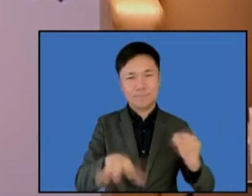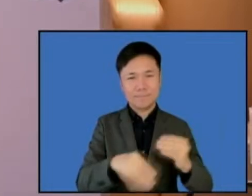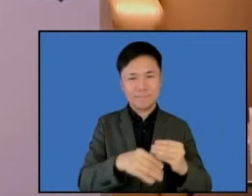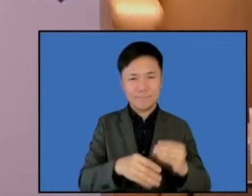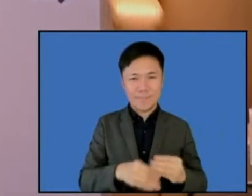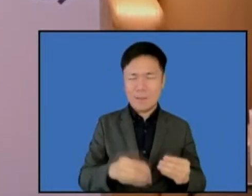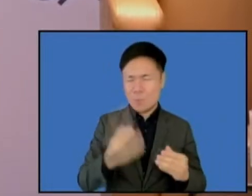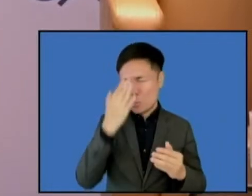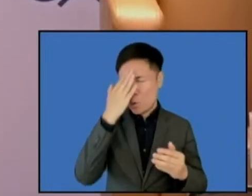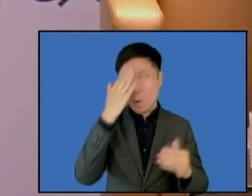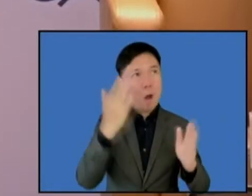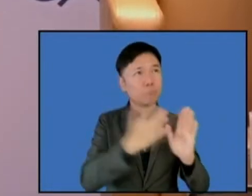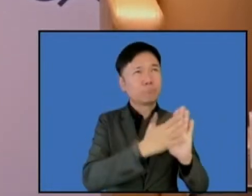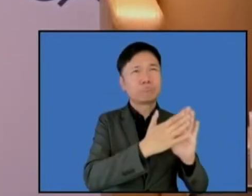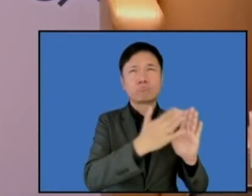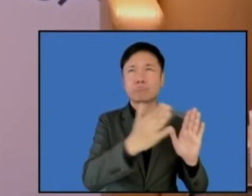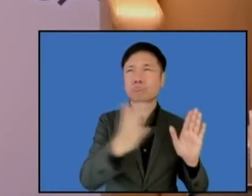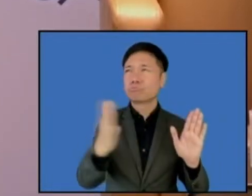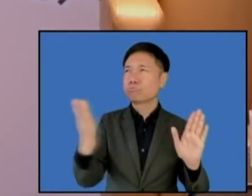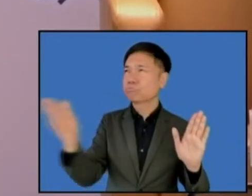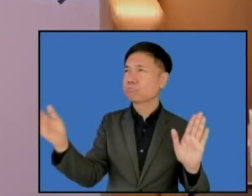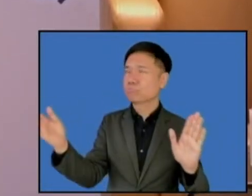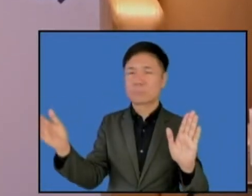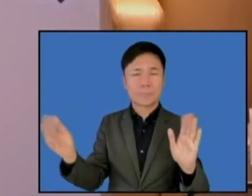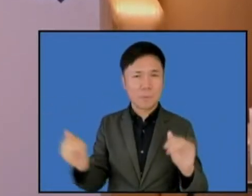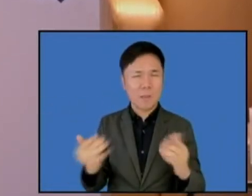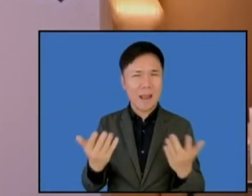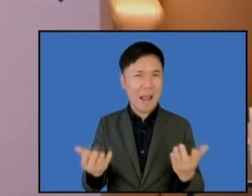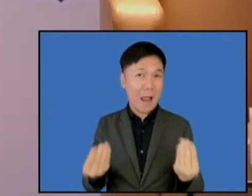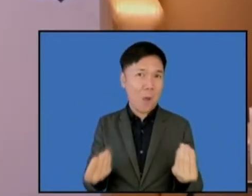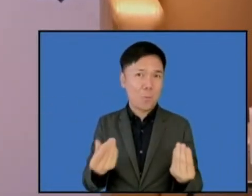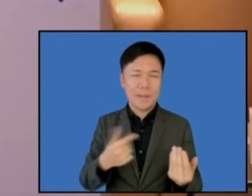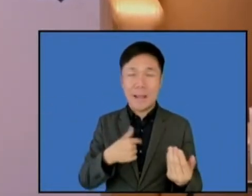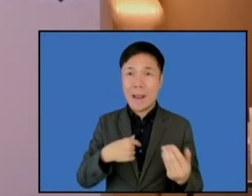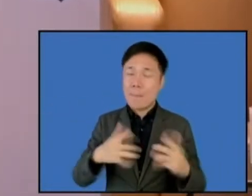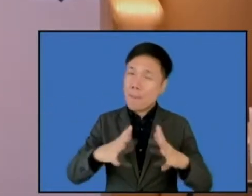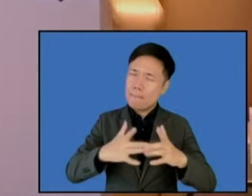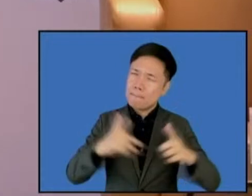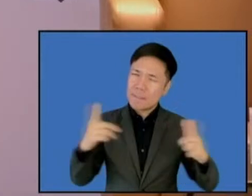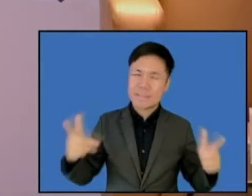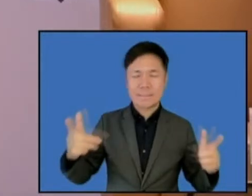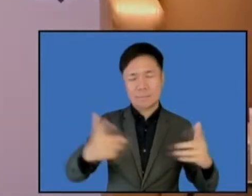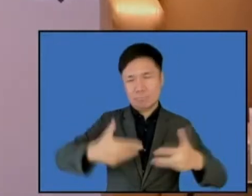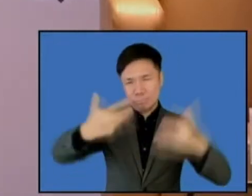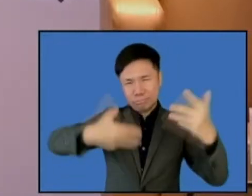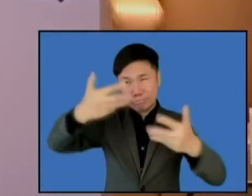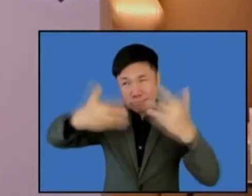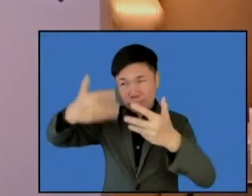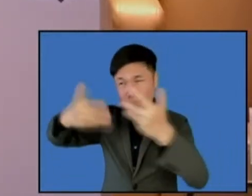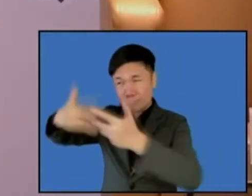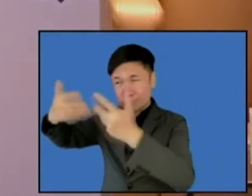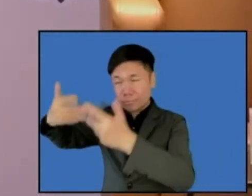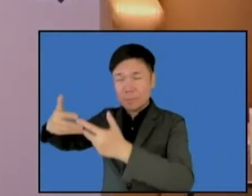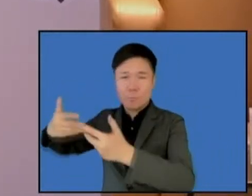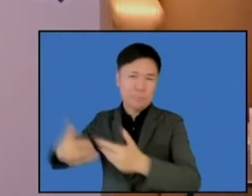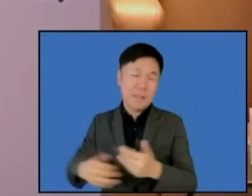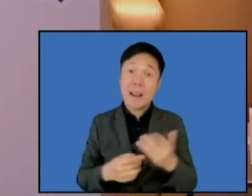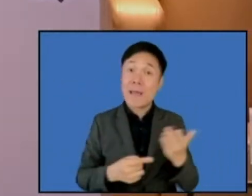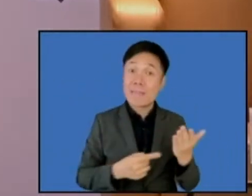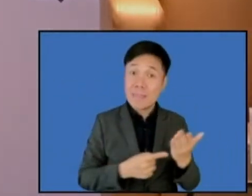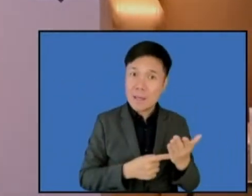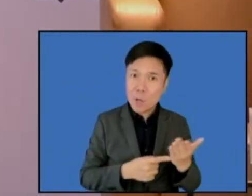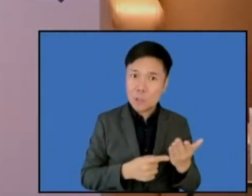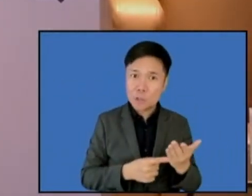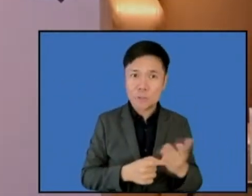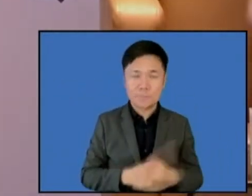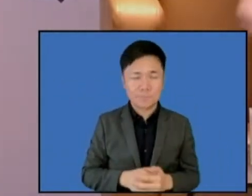demographic issue where you know that we need to go into big data that's available and how we can use technology innovatively. But I'll